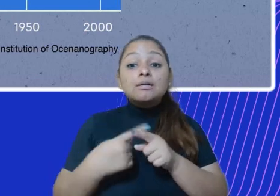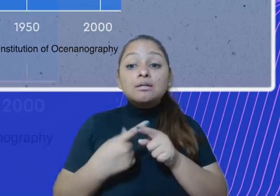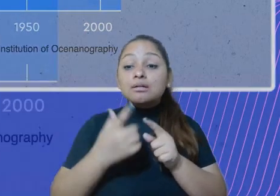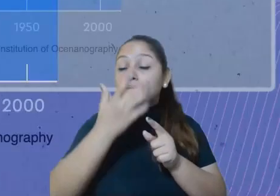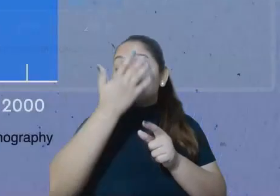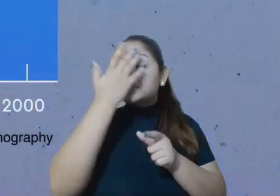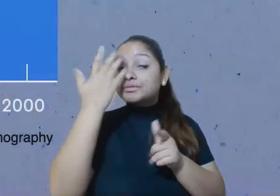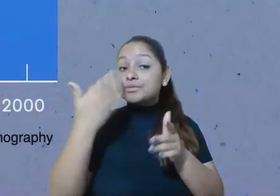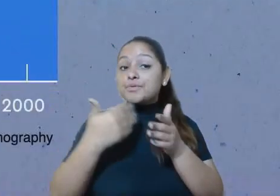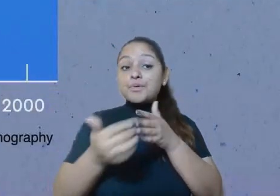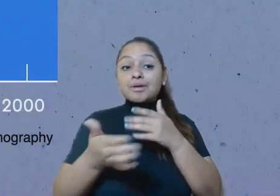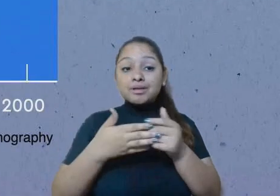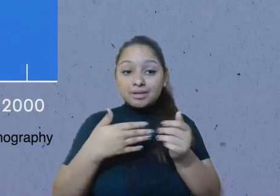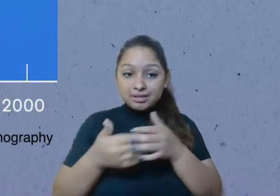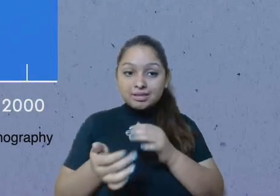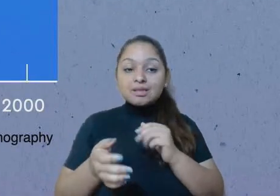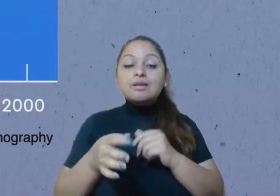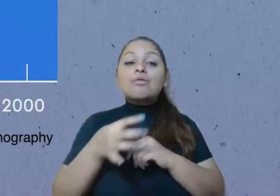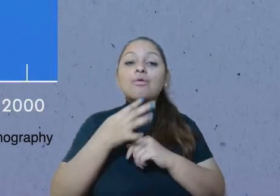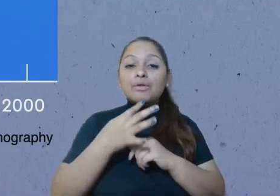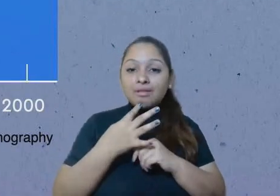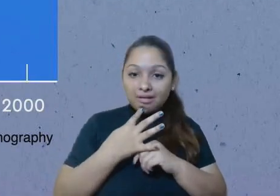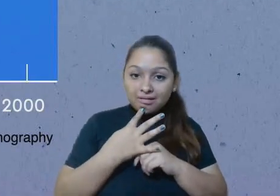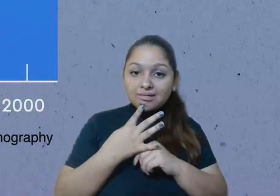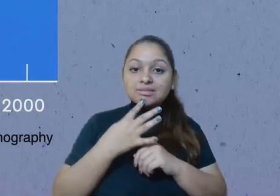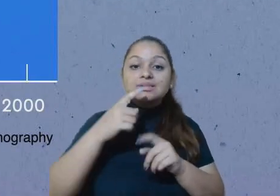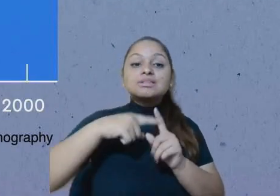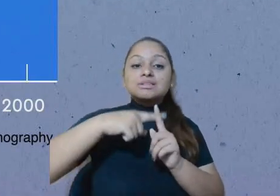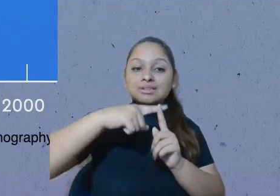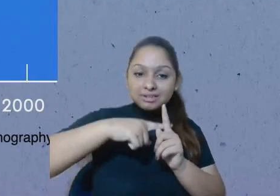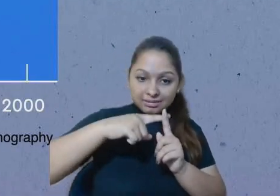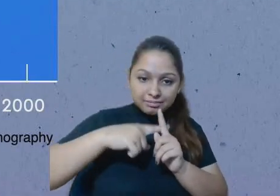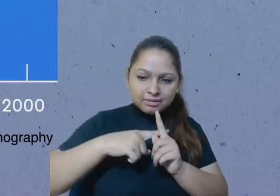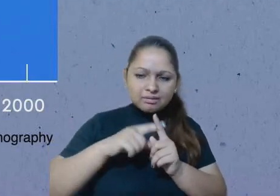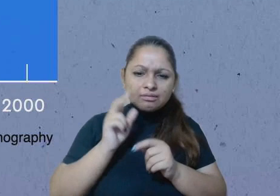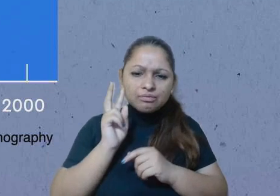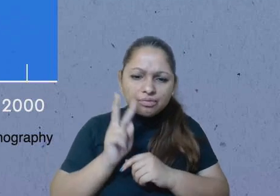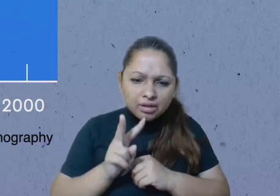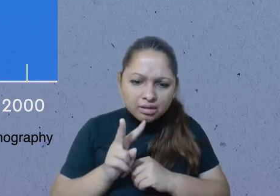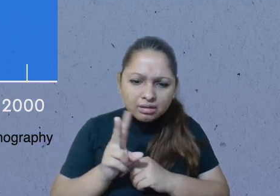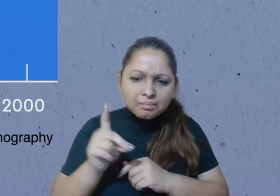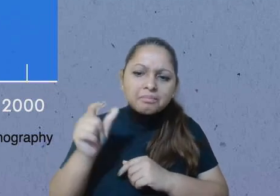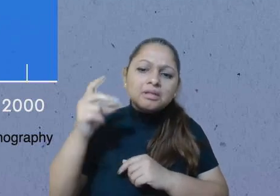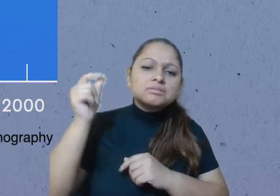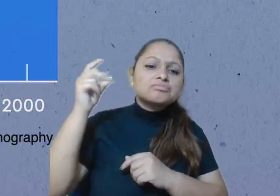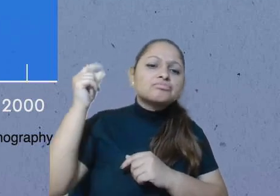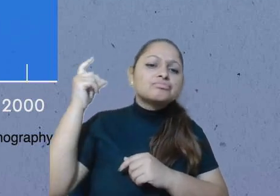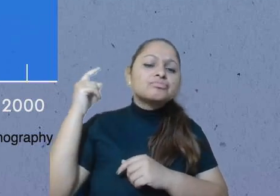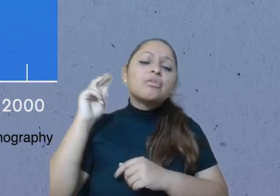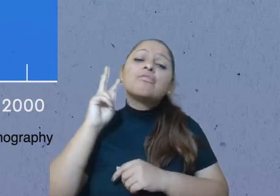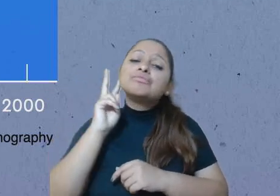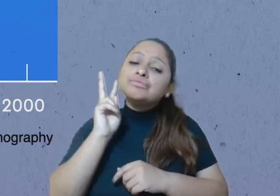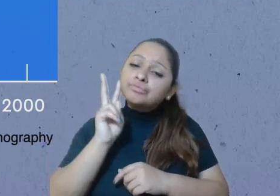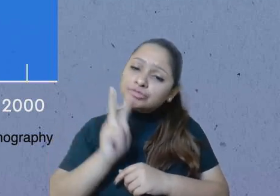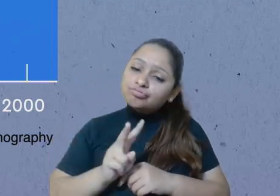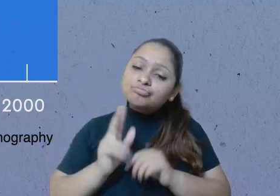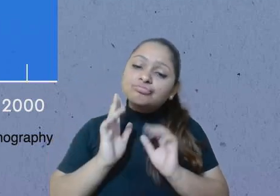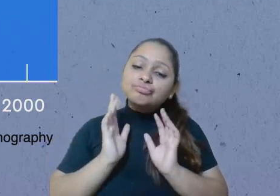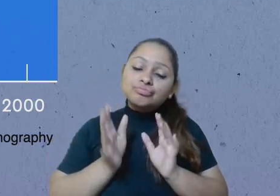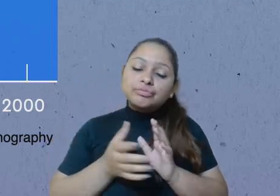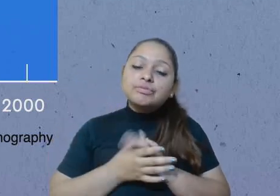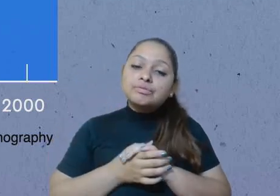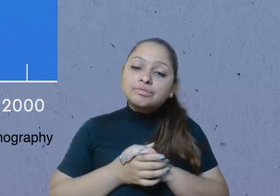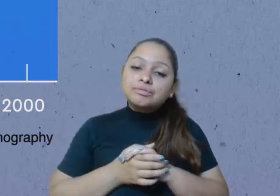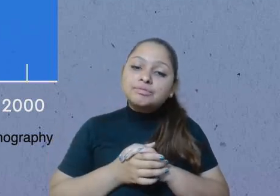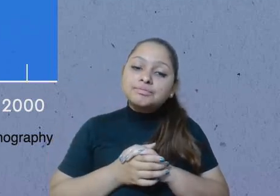is minimally literate in climatic literacy sees that since Al Gore. You see this graph, and